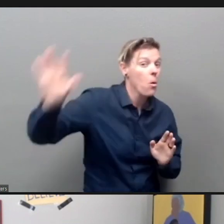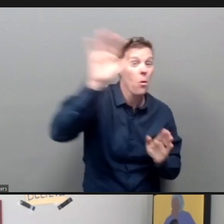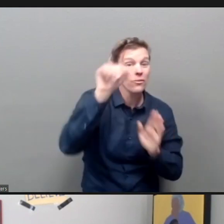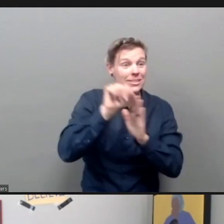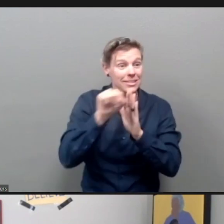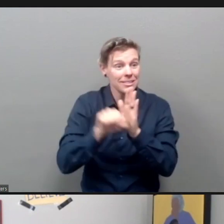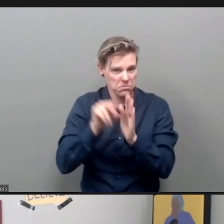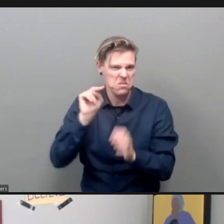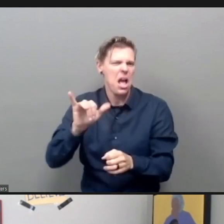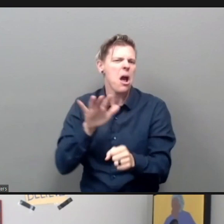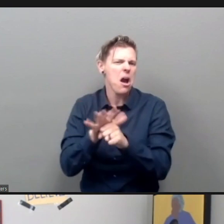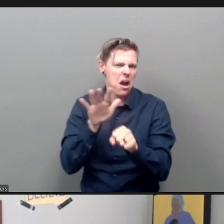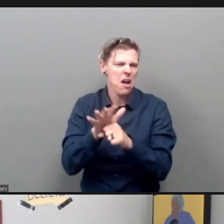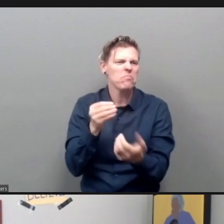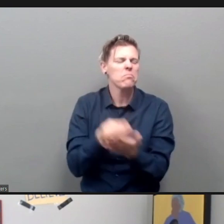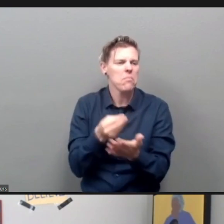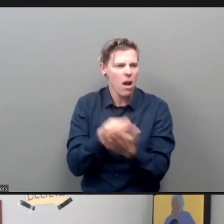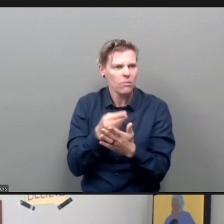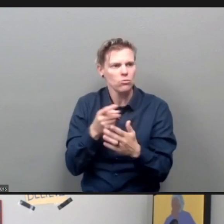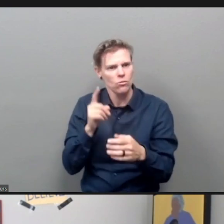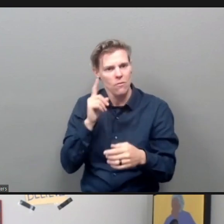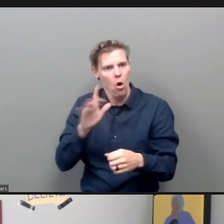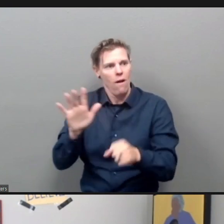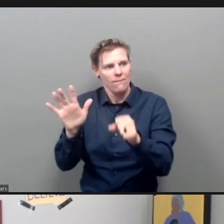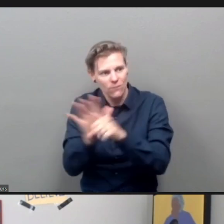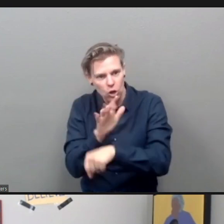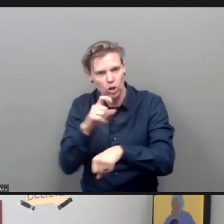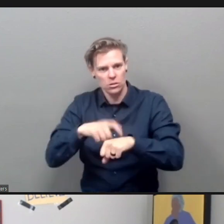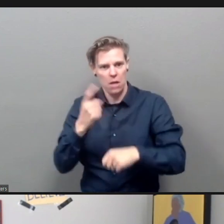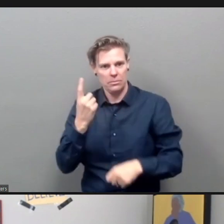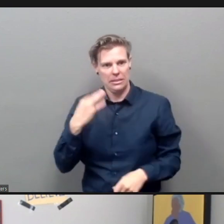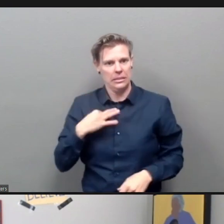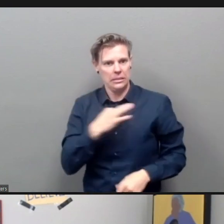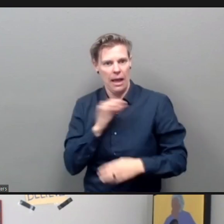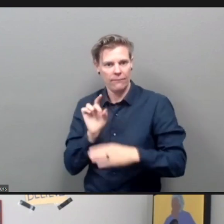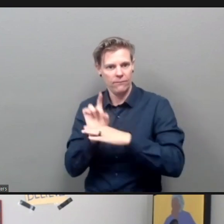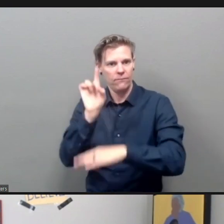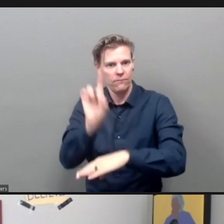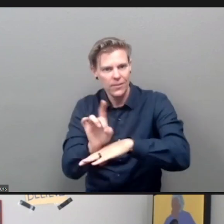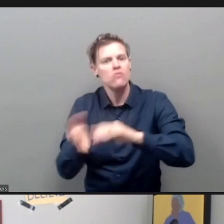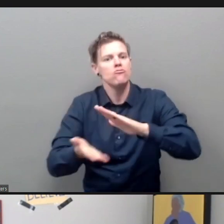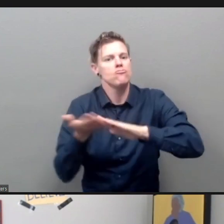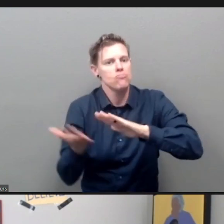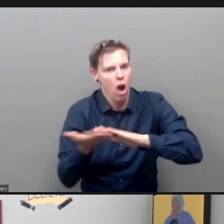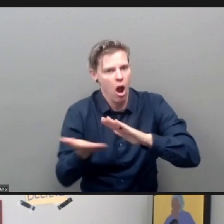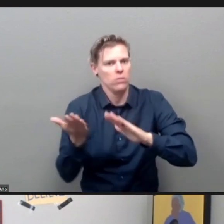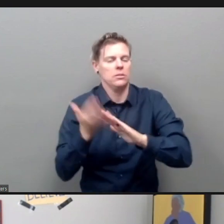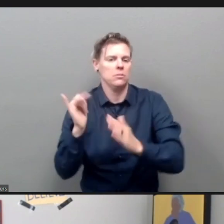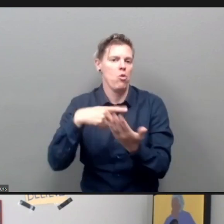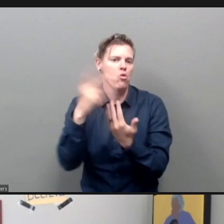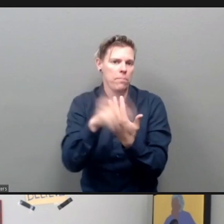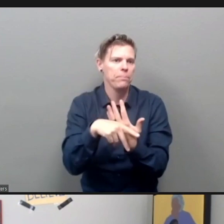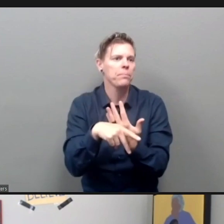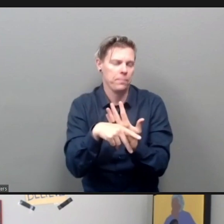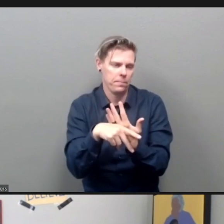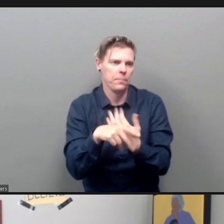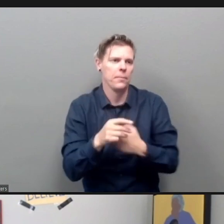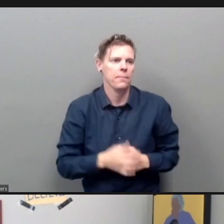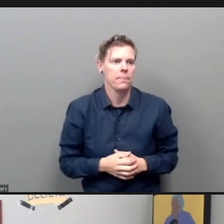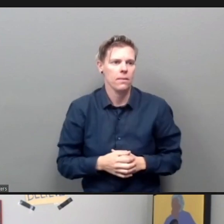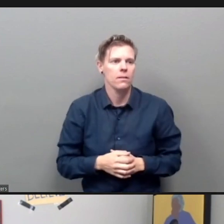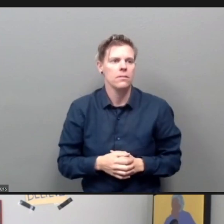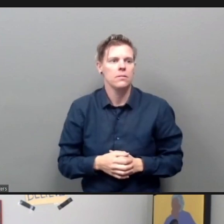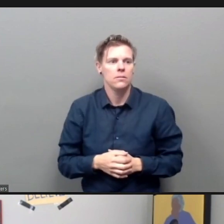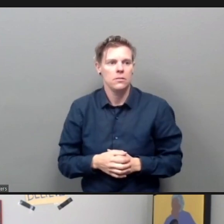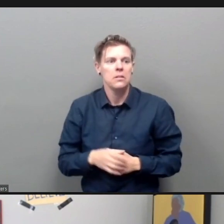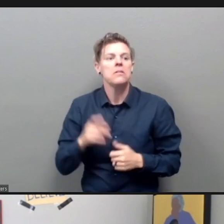a full-time person to help with this. And then we are adding $30 per student on top of